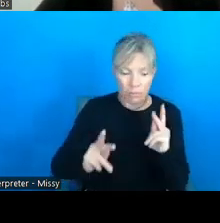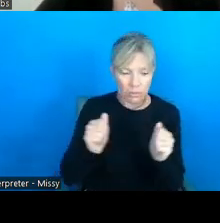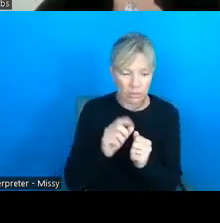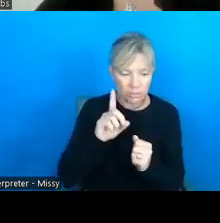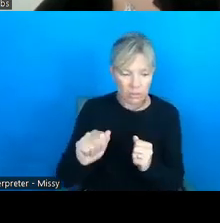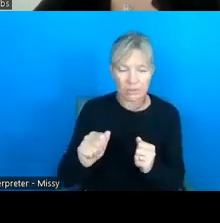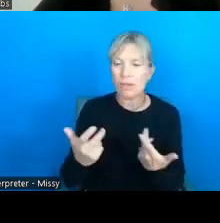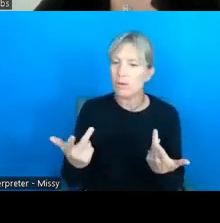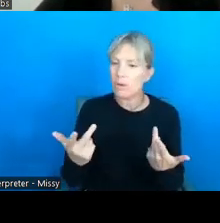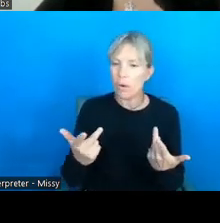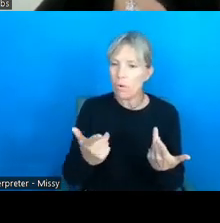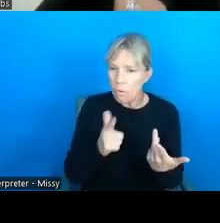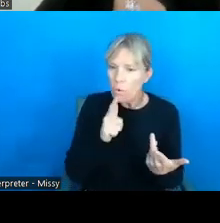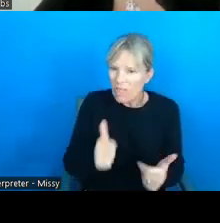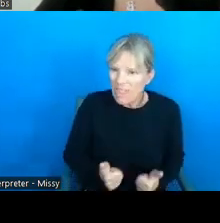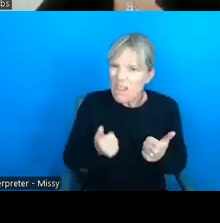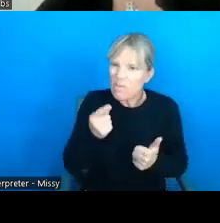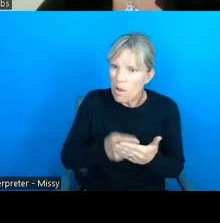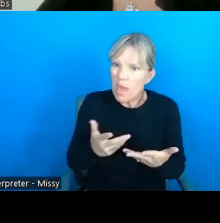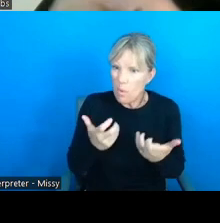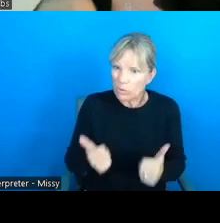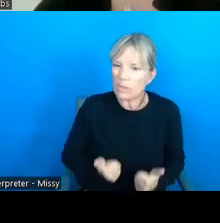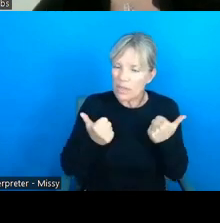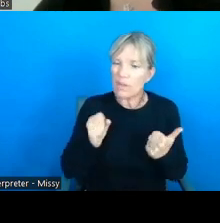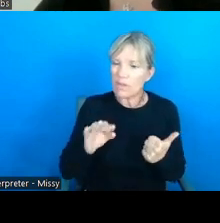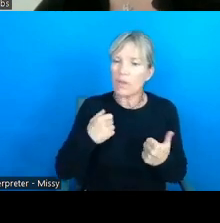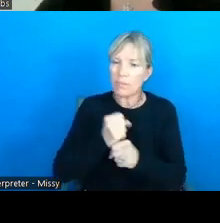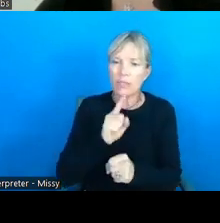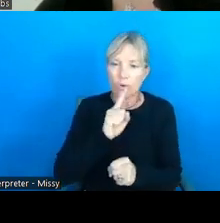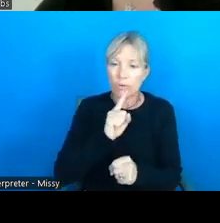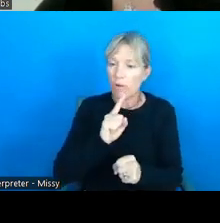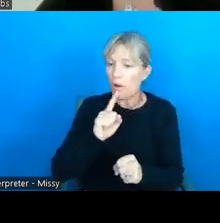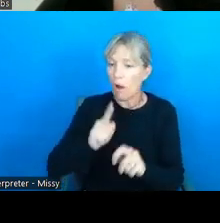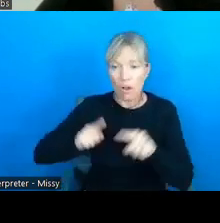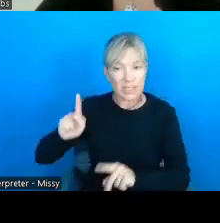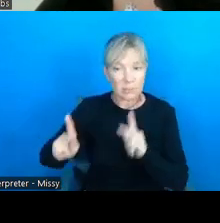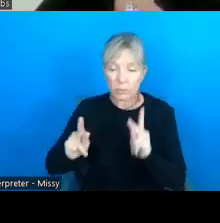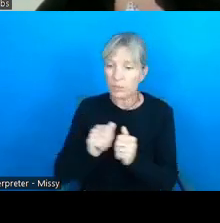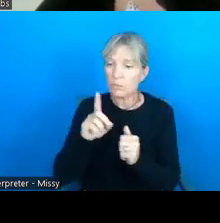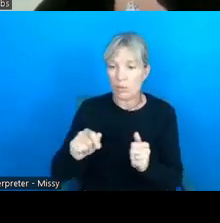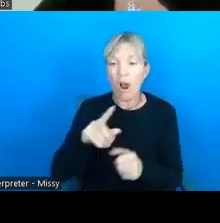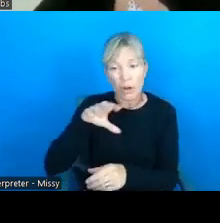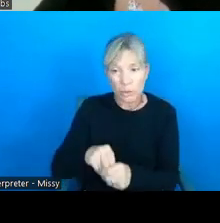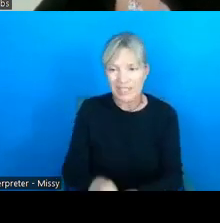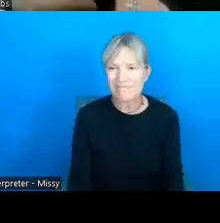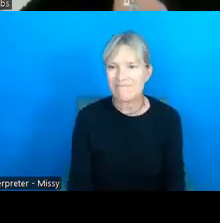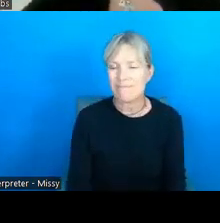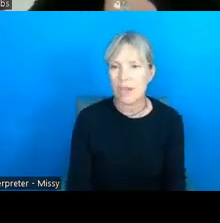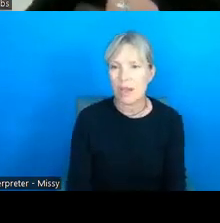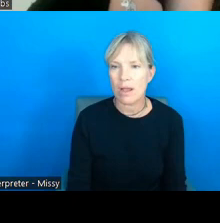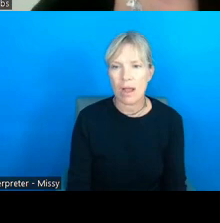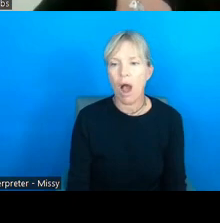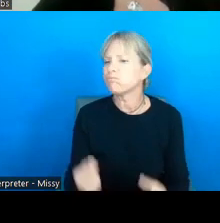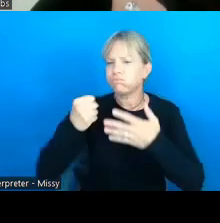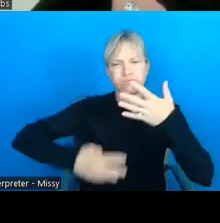live the lives they really truly want, if we make sure that all kinds of people with disabilities are included. There's a